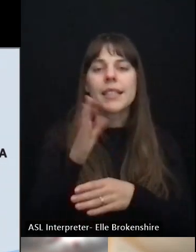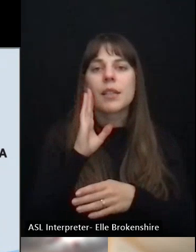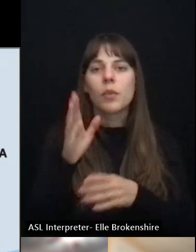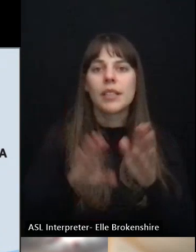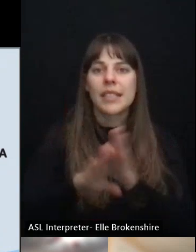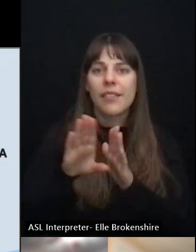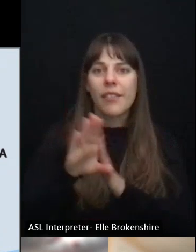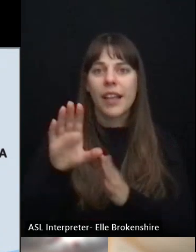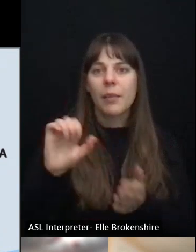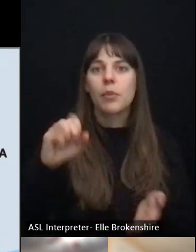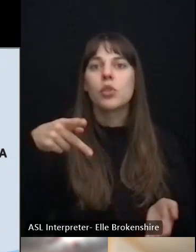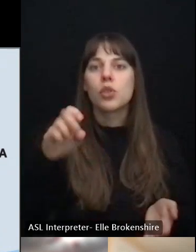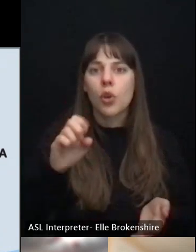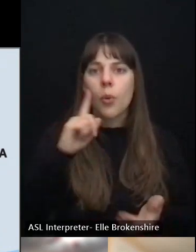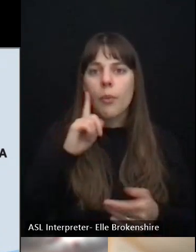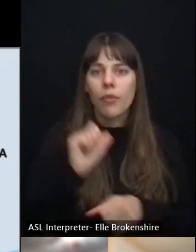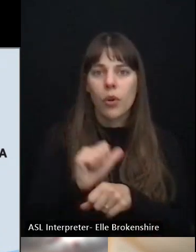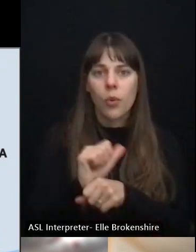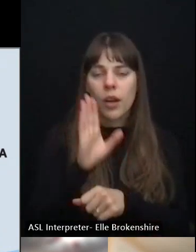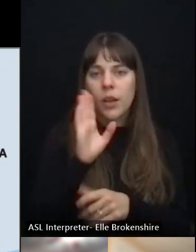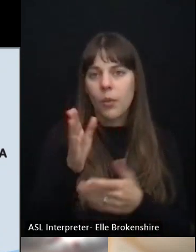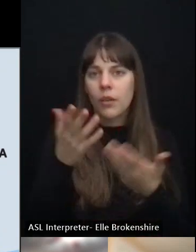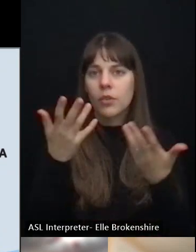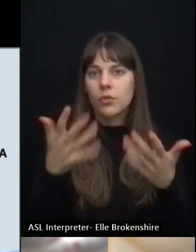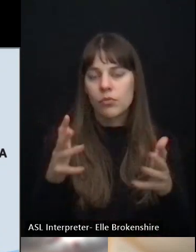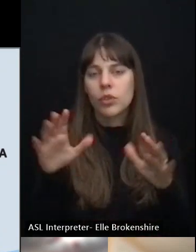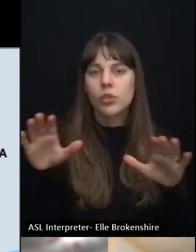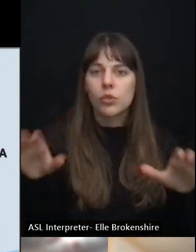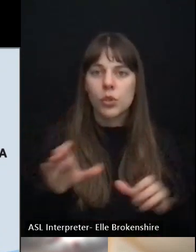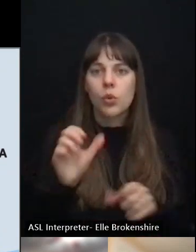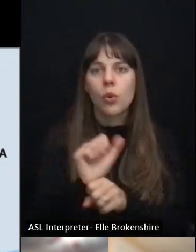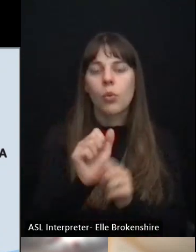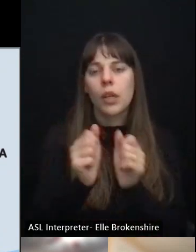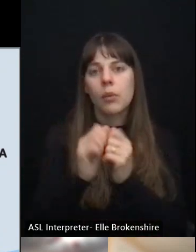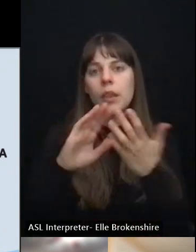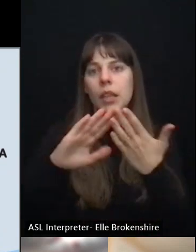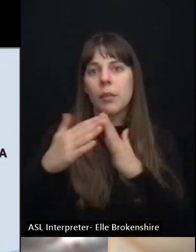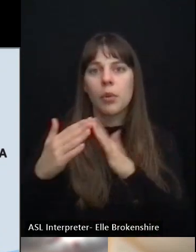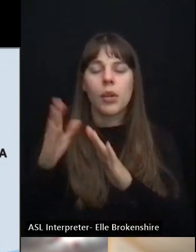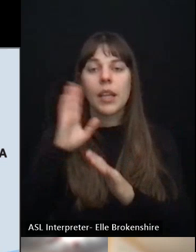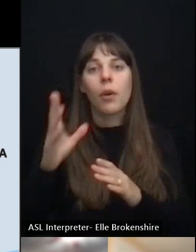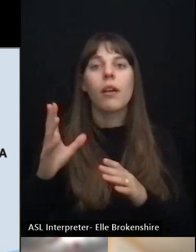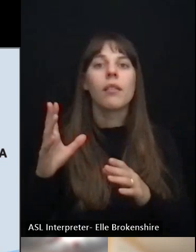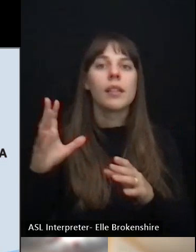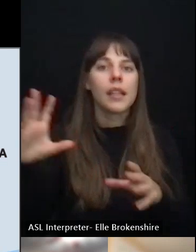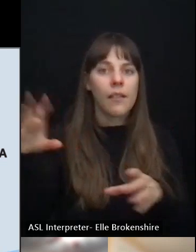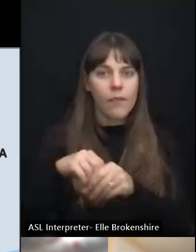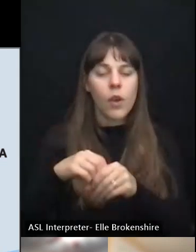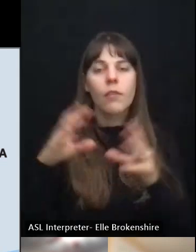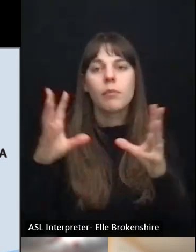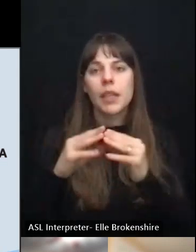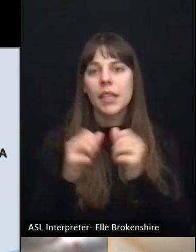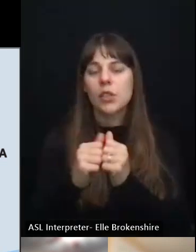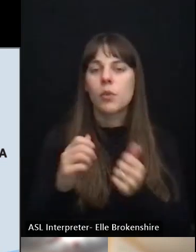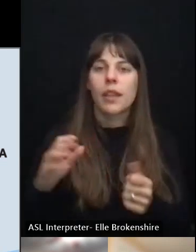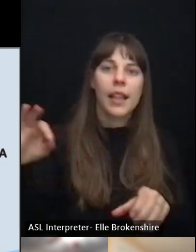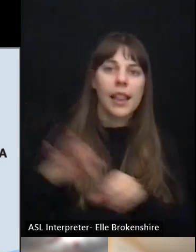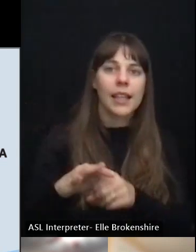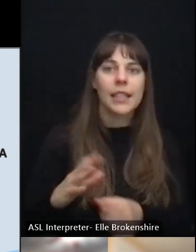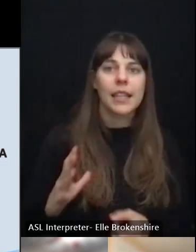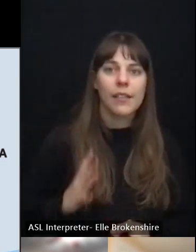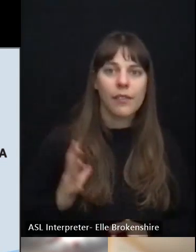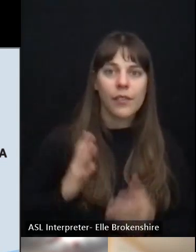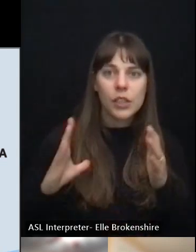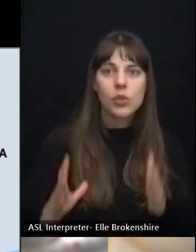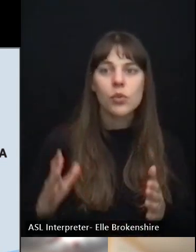carry out that work with the community. And that does always involve meetings with our elected officials, hyper locally in those communities too.